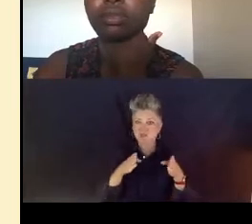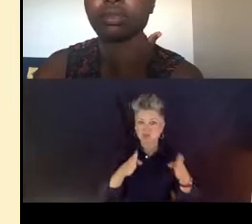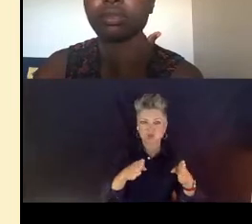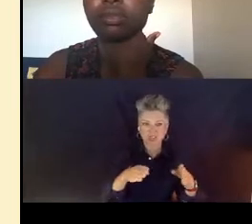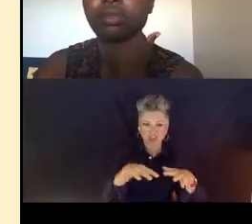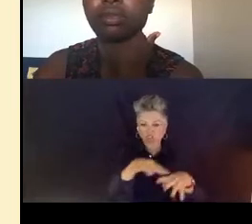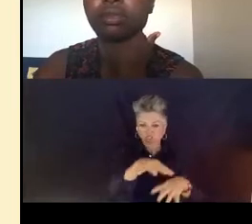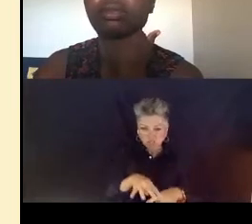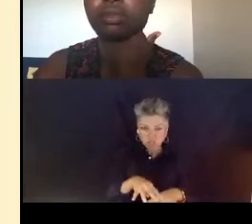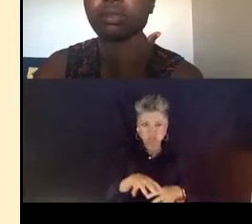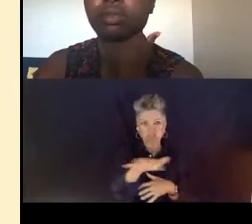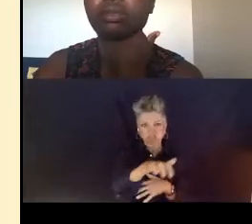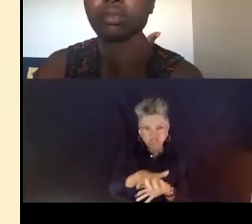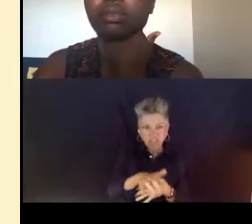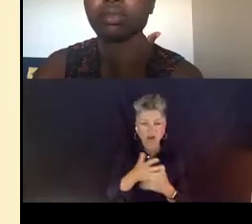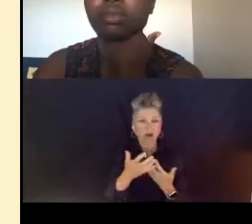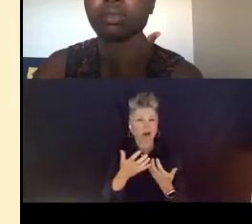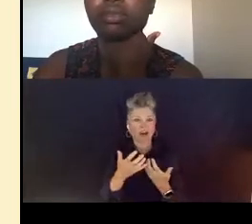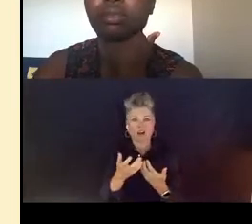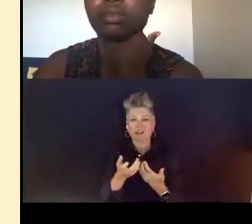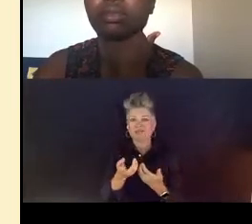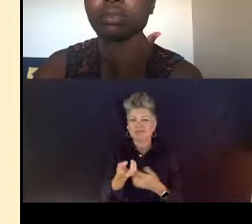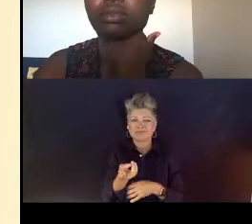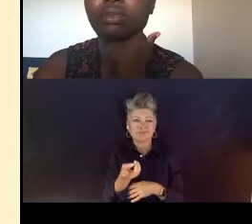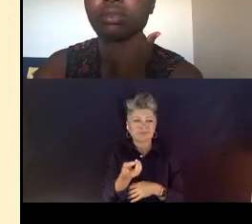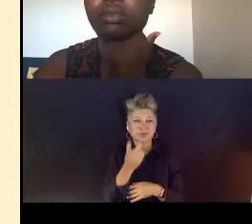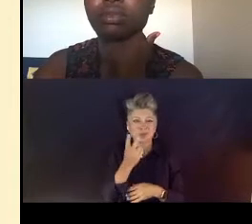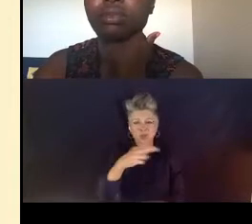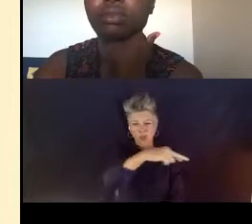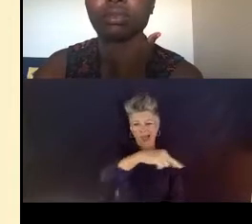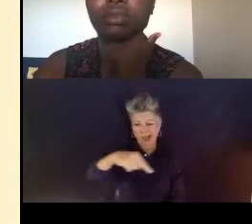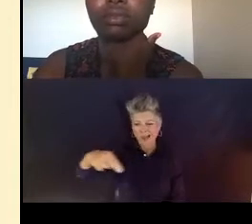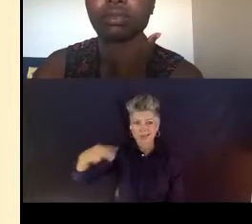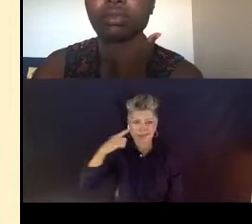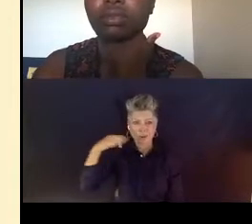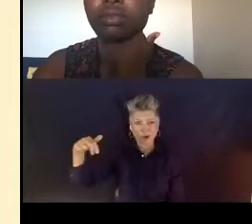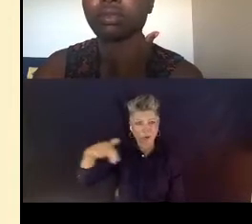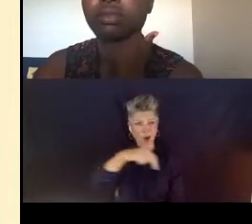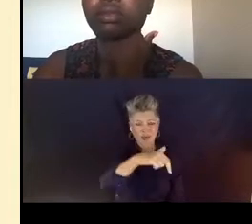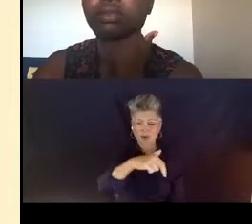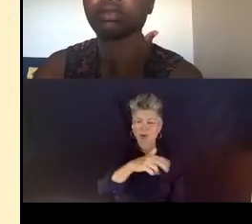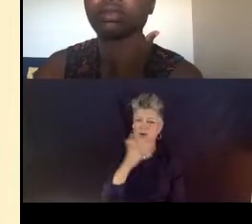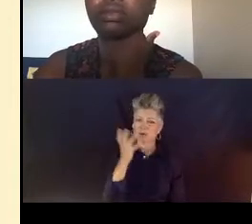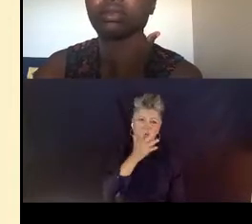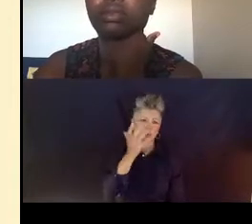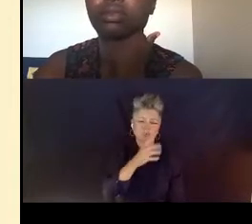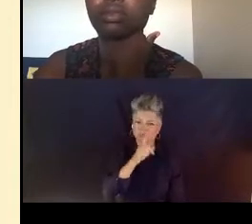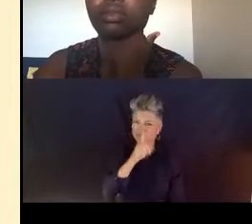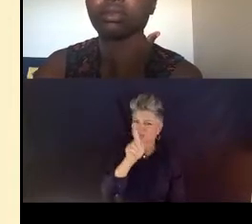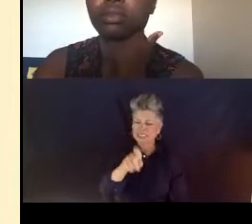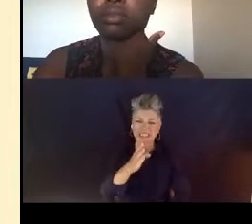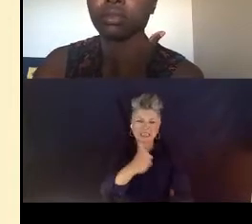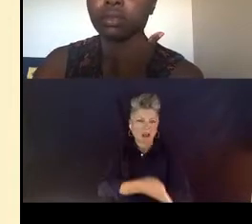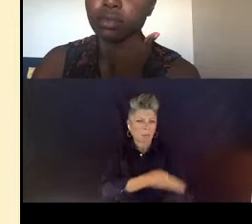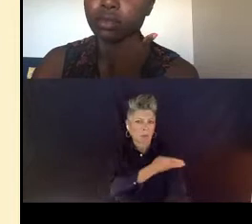bit fainted for a crosswalk that we desperately need to get upgraded. So this